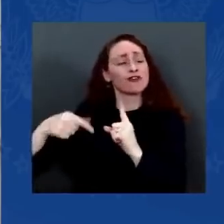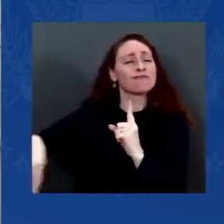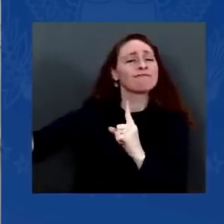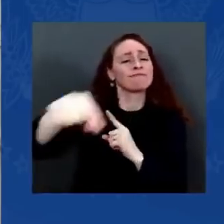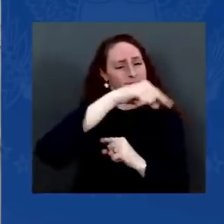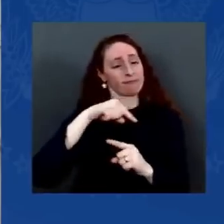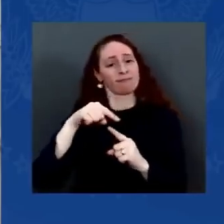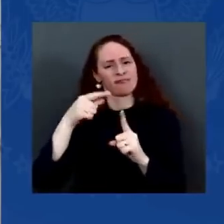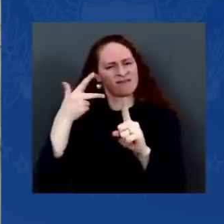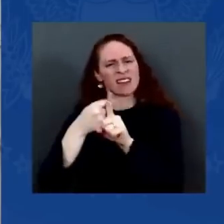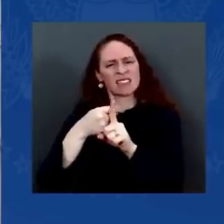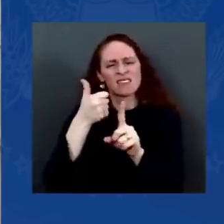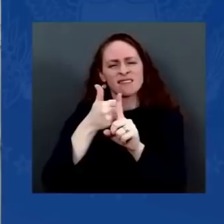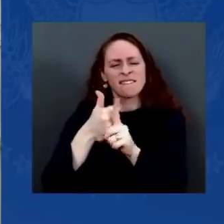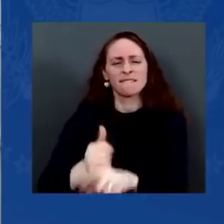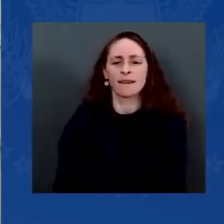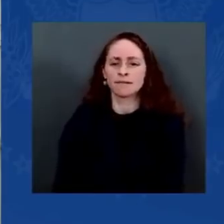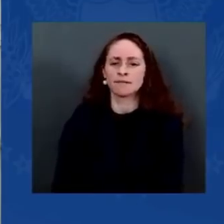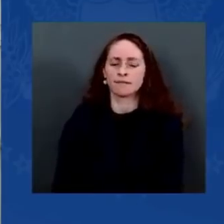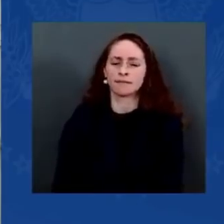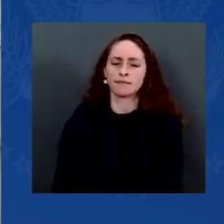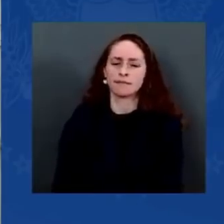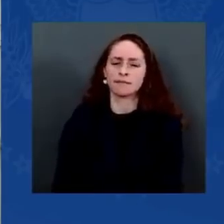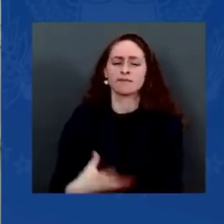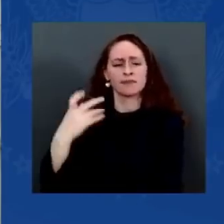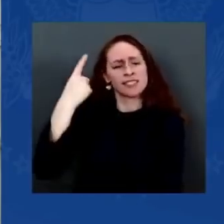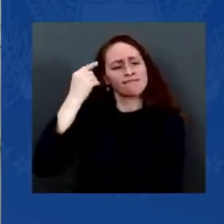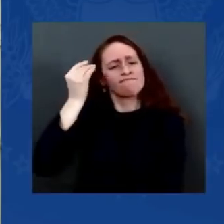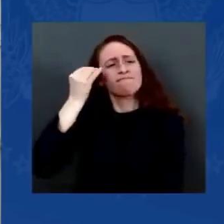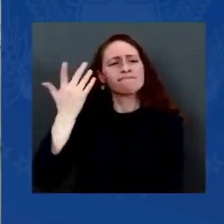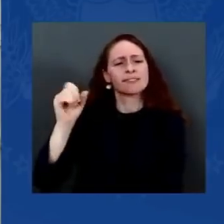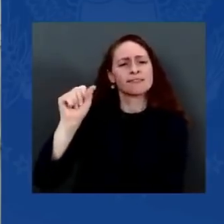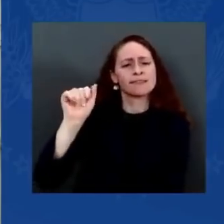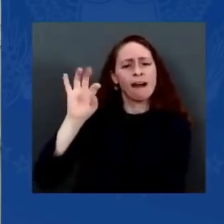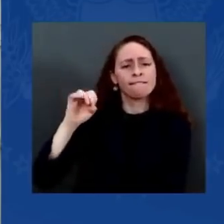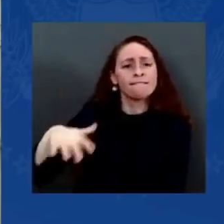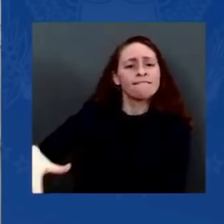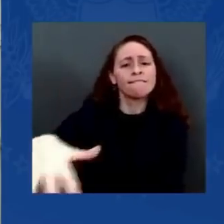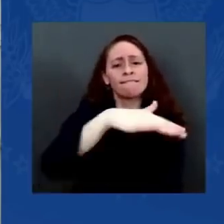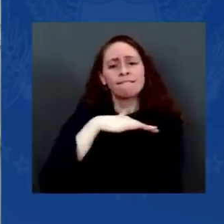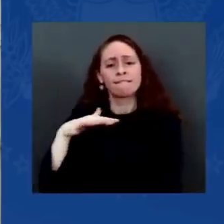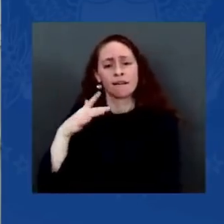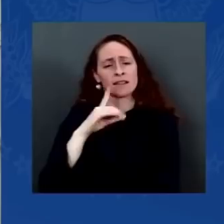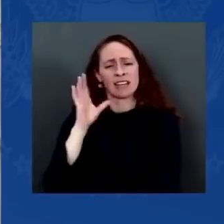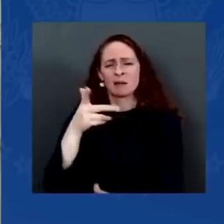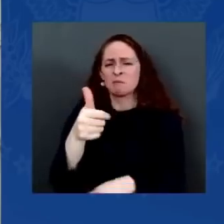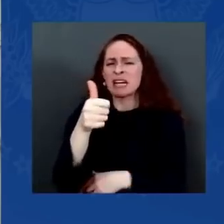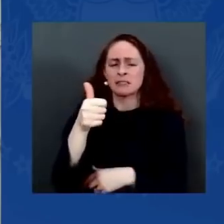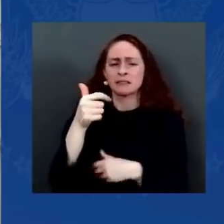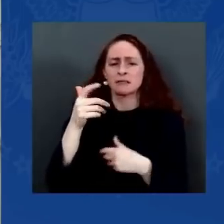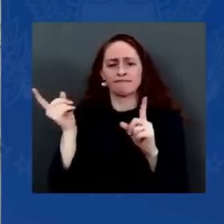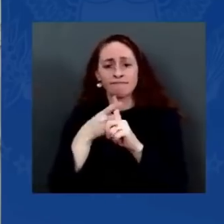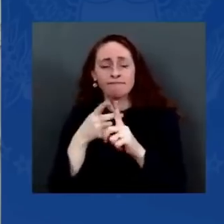a mask. Our doctors have made it clear. Booster shots provide the strongest of protections. Unfortunately, we still have tens